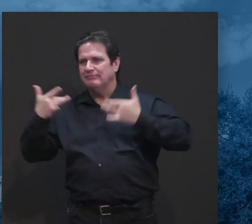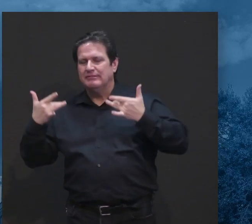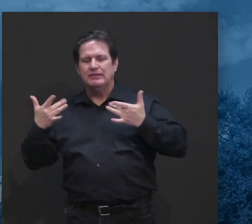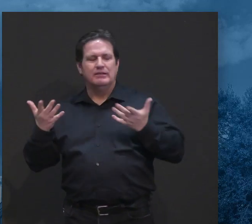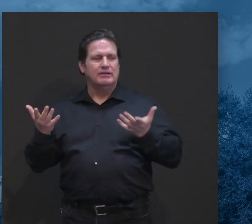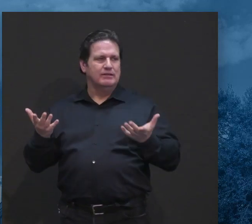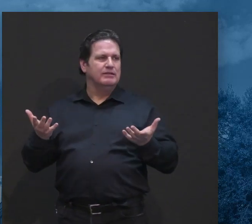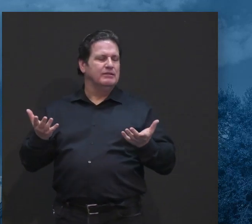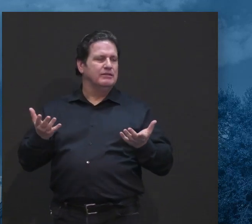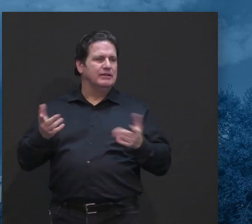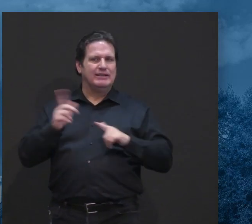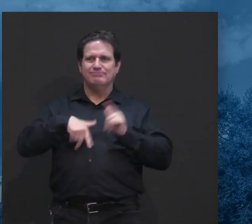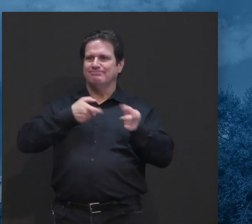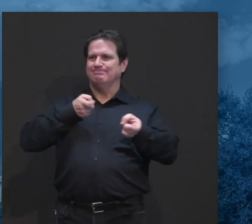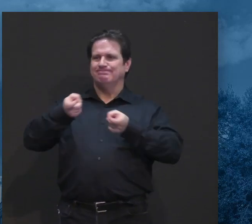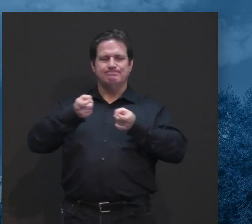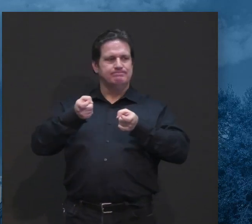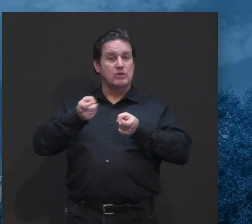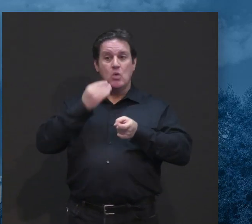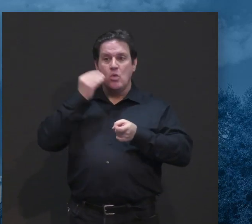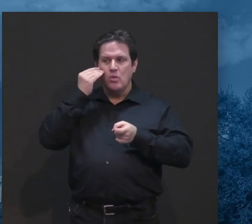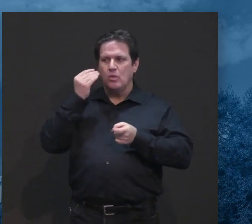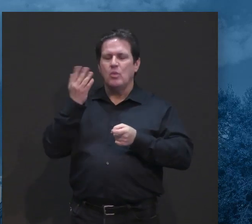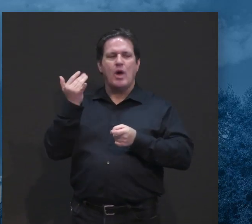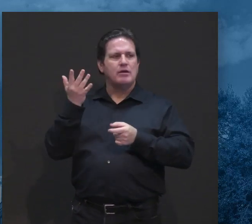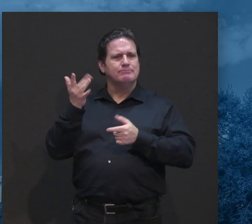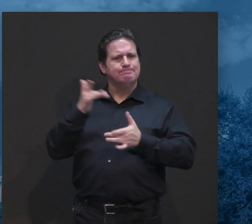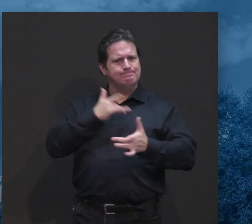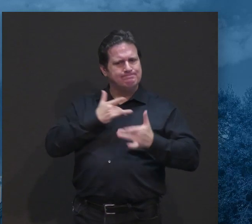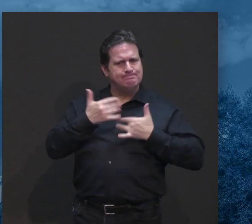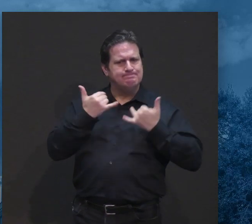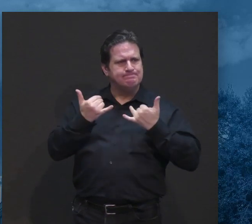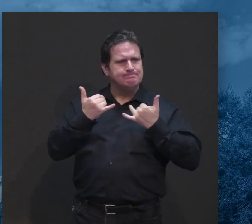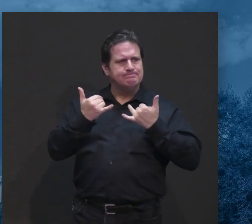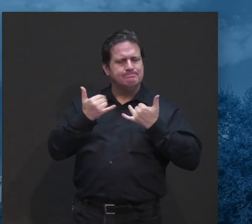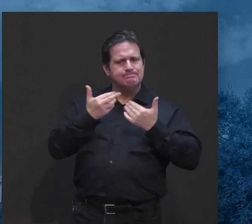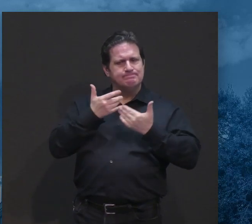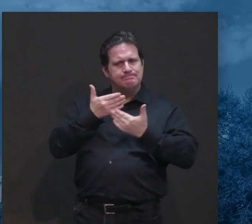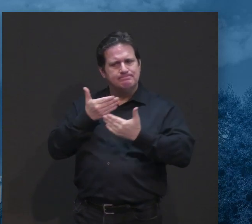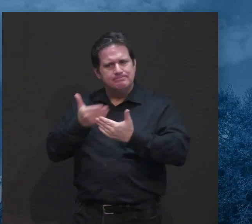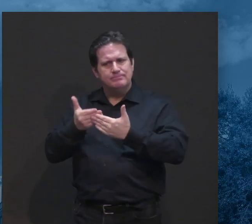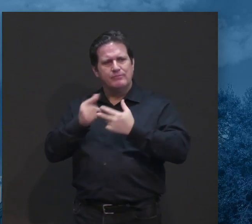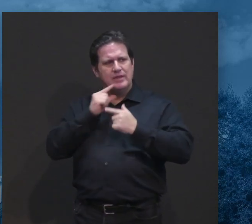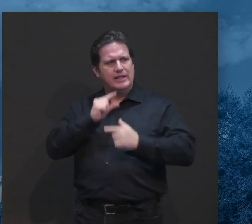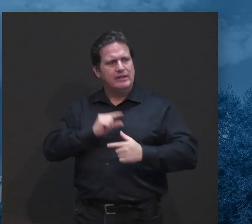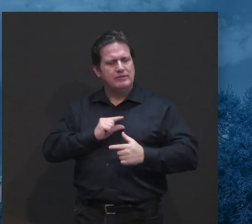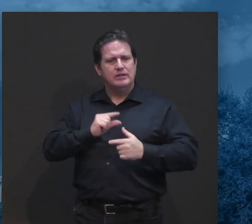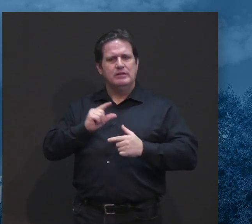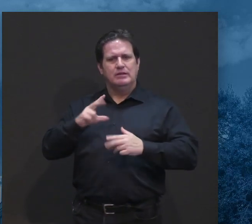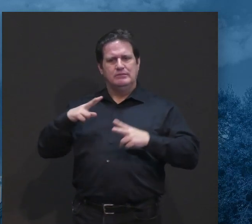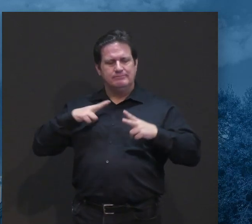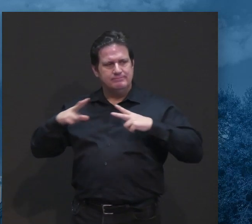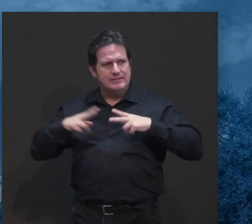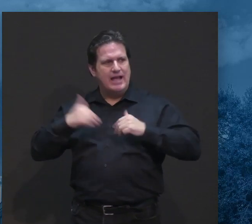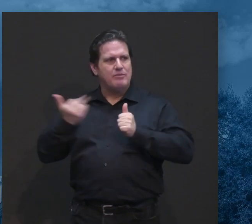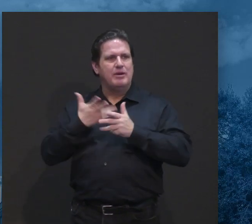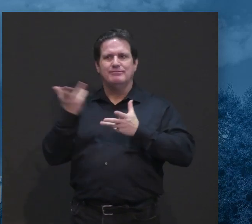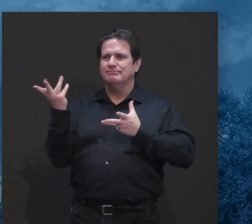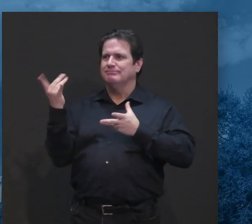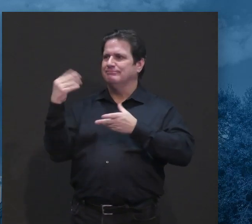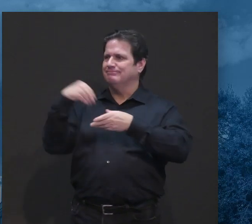thing in individuals' homes. That's why it's so concerning now as we move into the Thanksgiving holiday, where everybody's